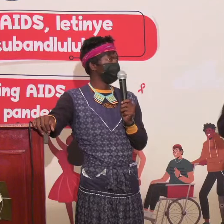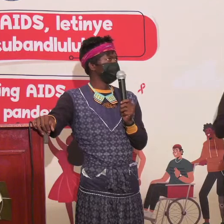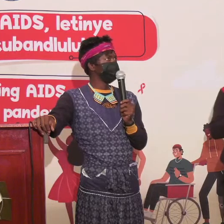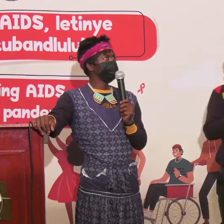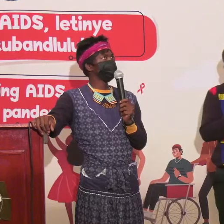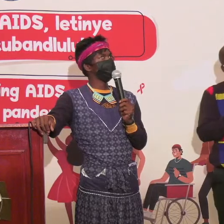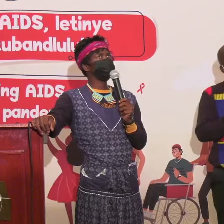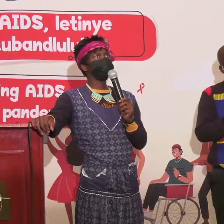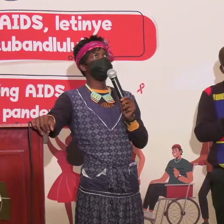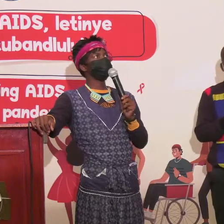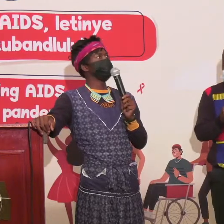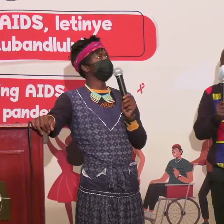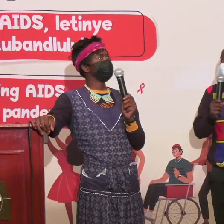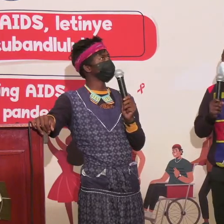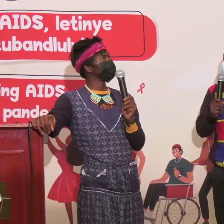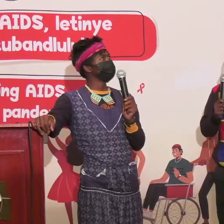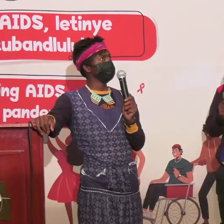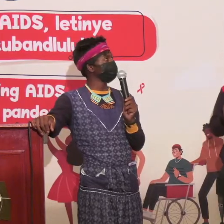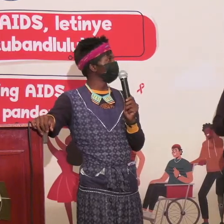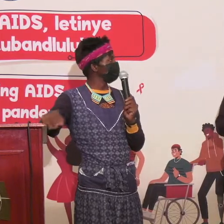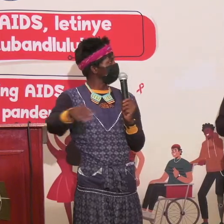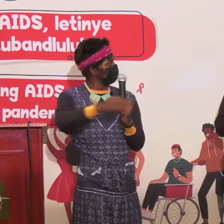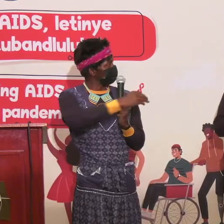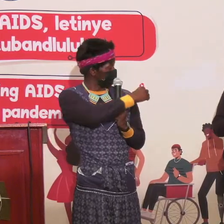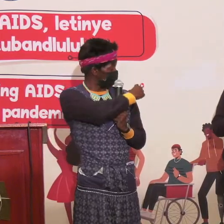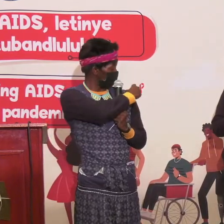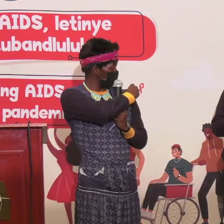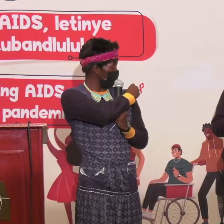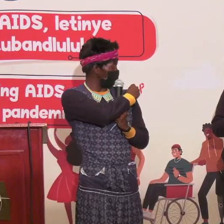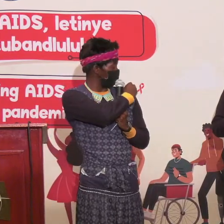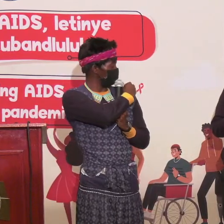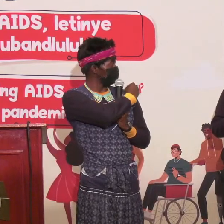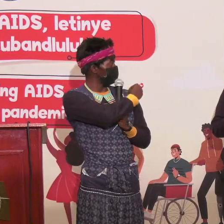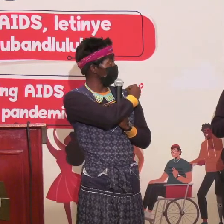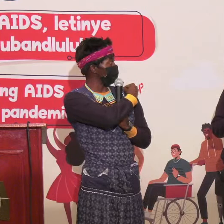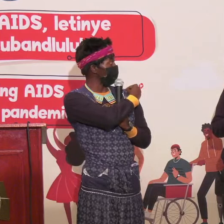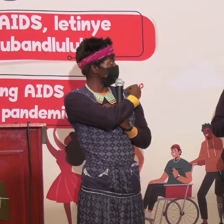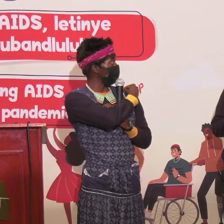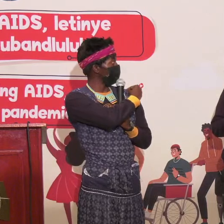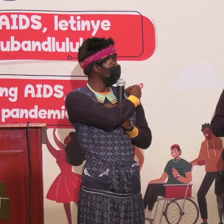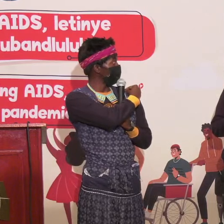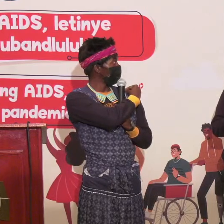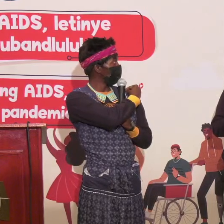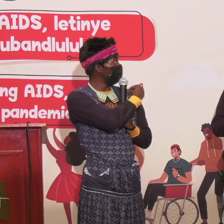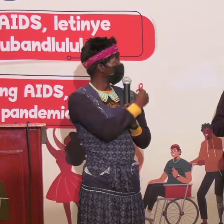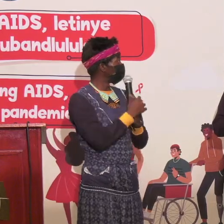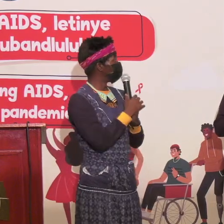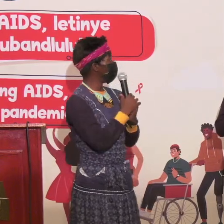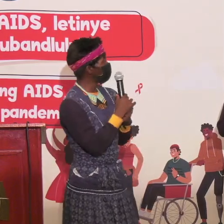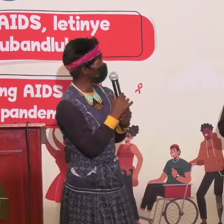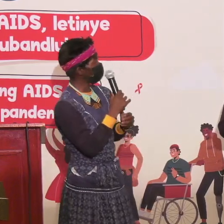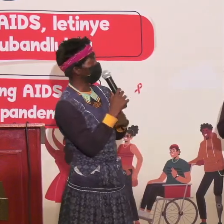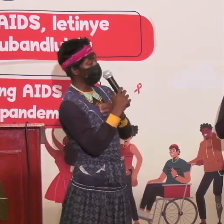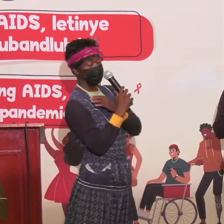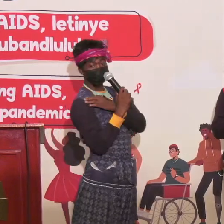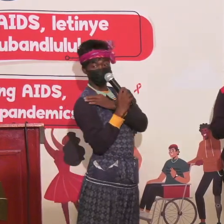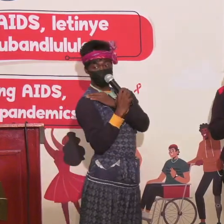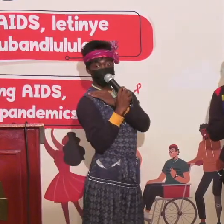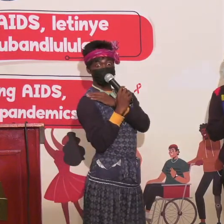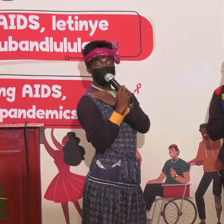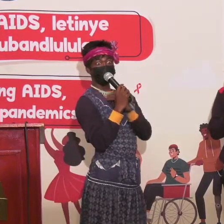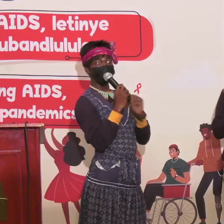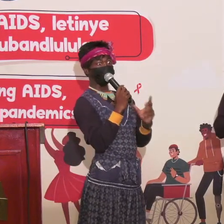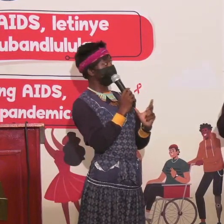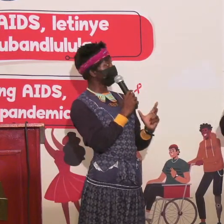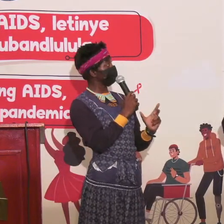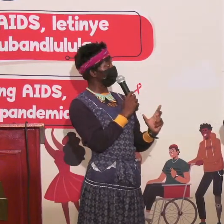Slwane. Kodwa lo dokotela bakho silwana ngeke kwendeke bufake nathi tinto natala. Lonto lokwala